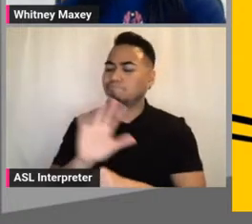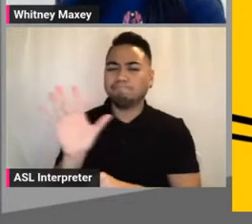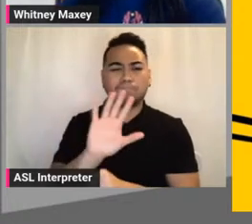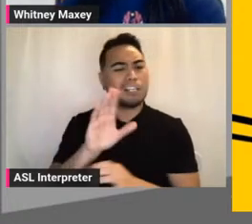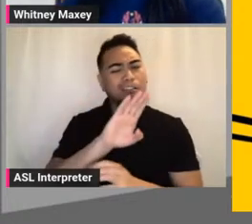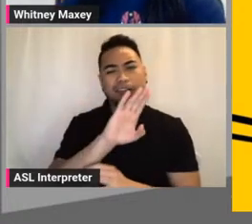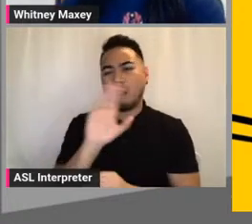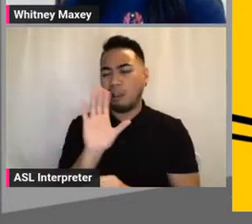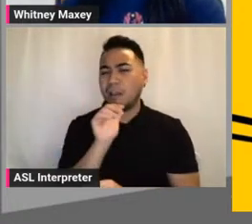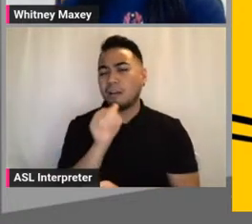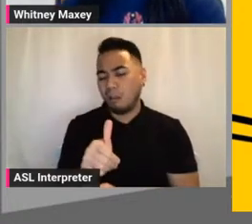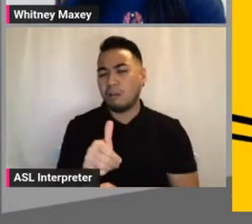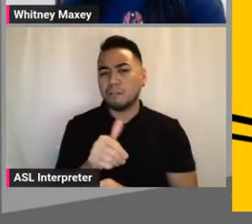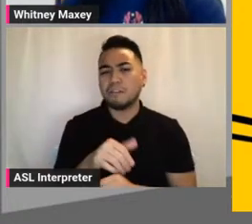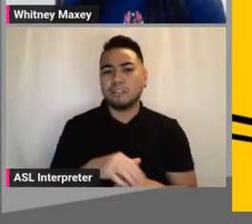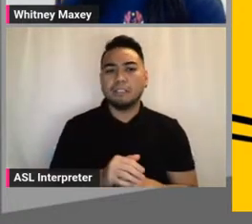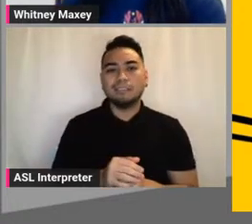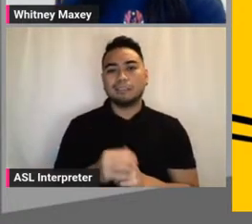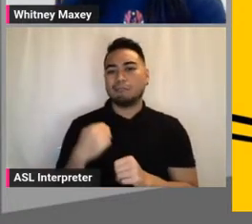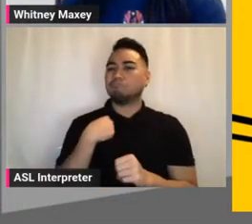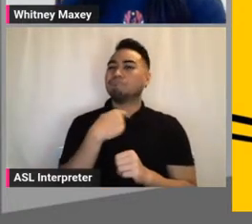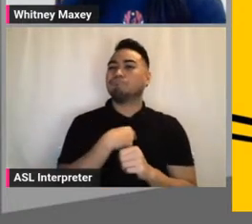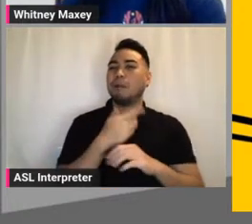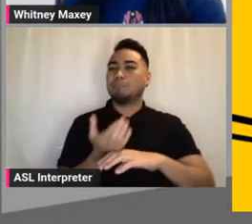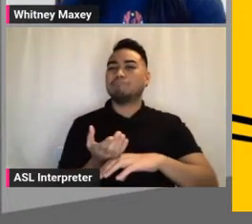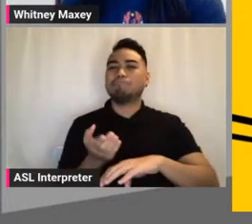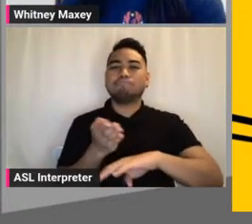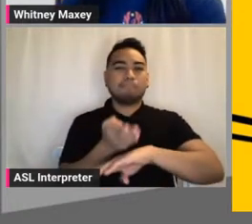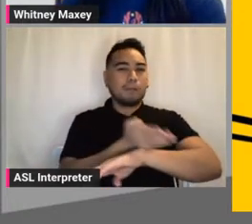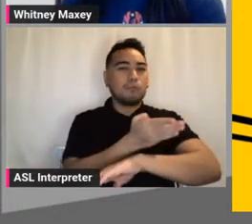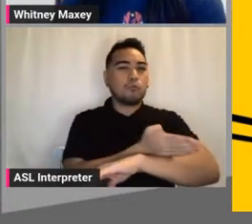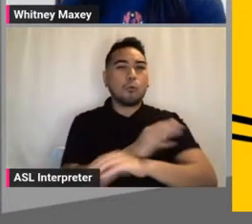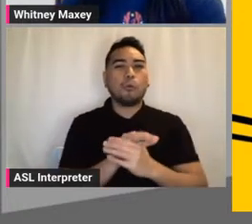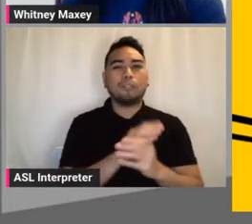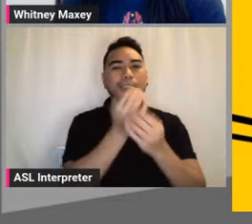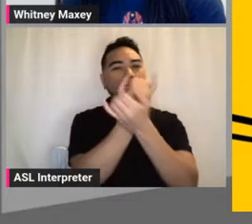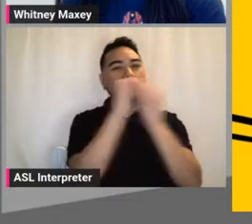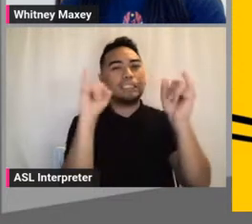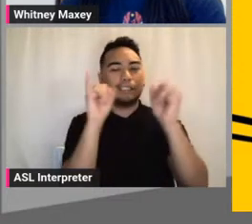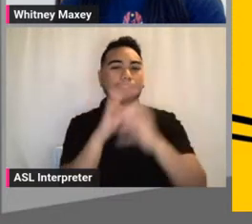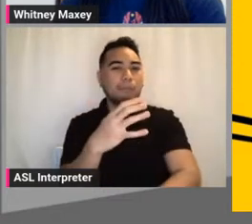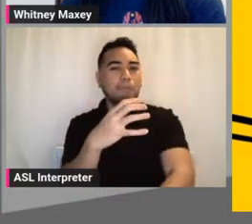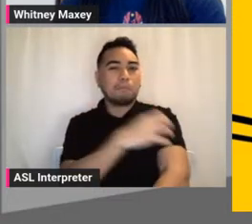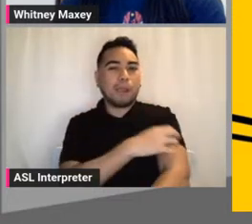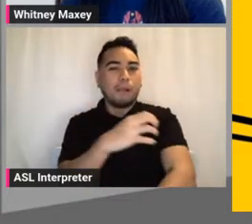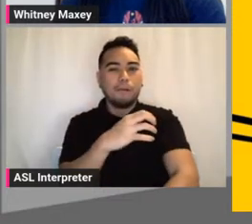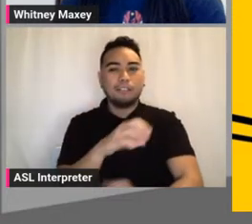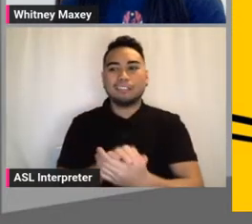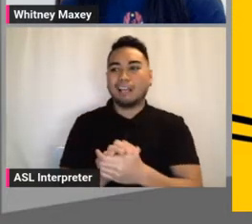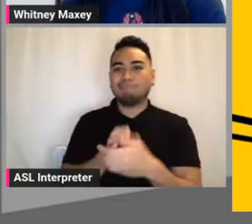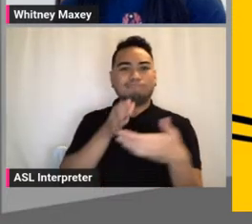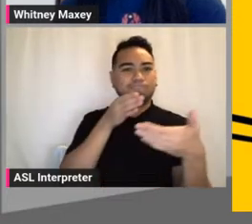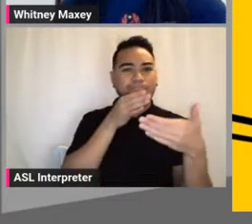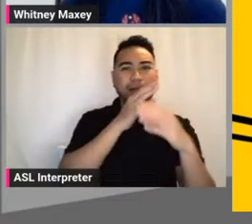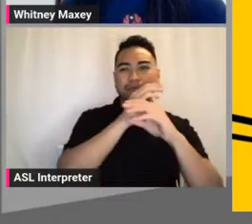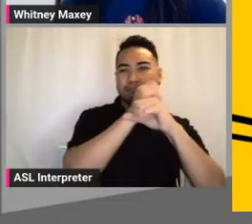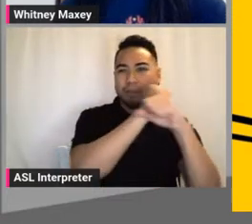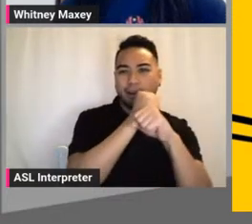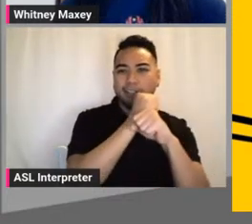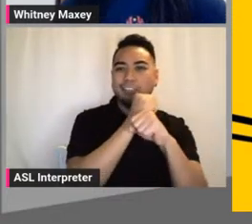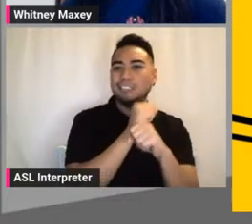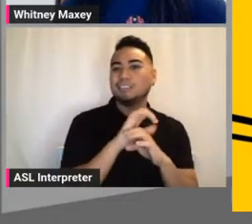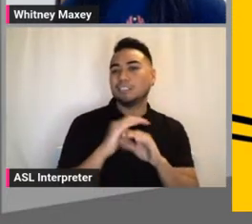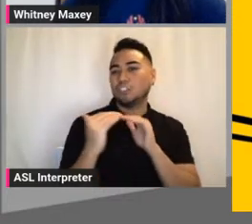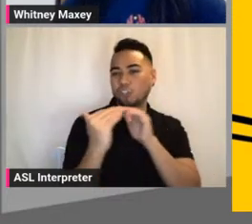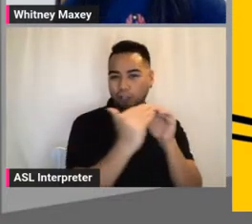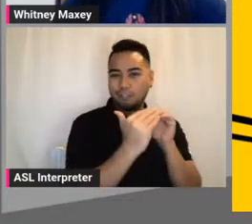which is why we build independent political power for working people that bends the arc toward justice." So I want to leave